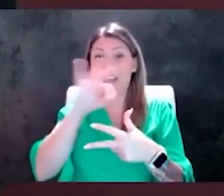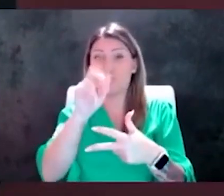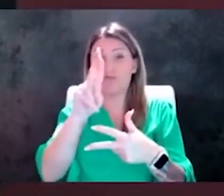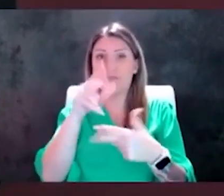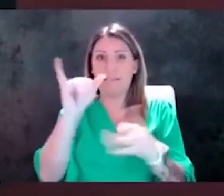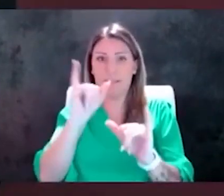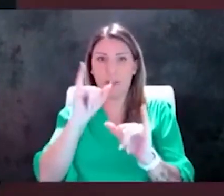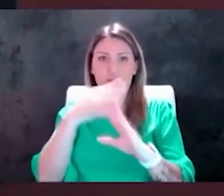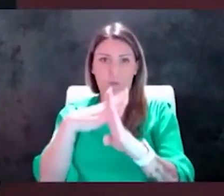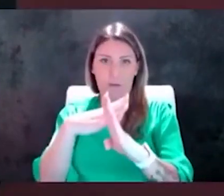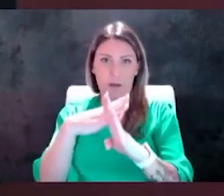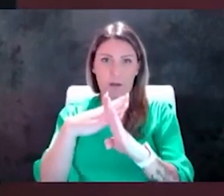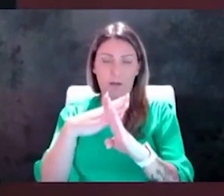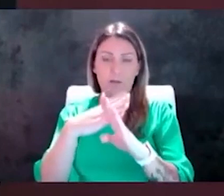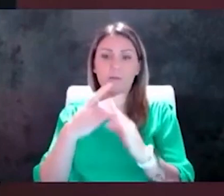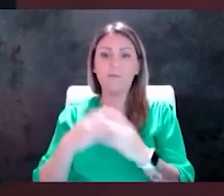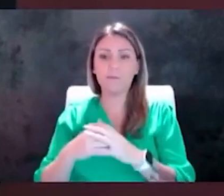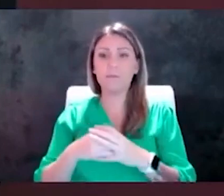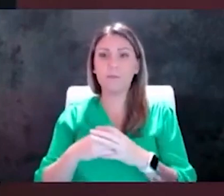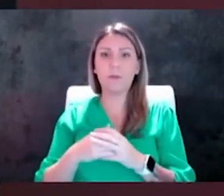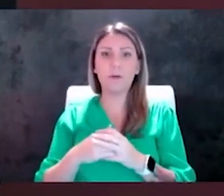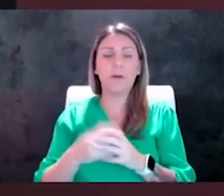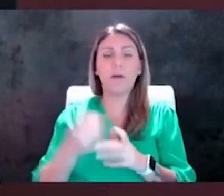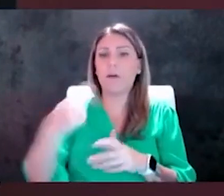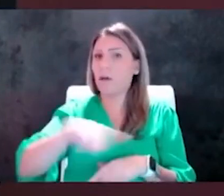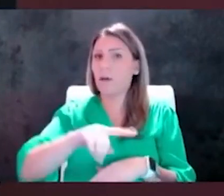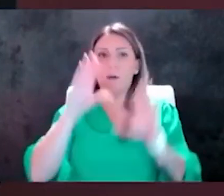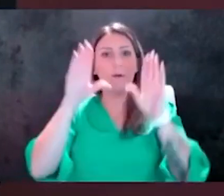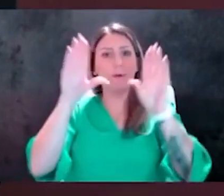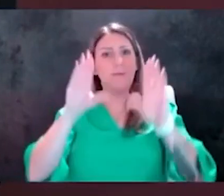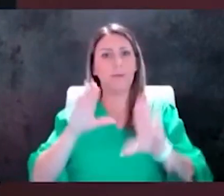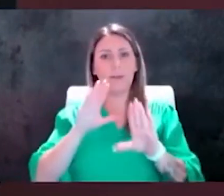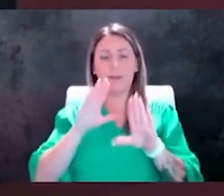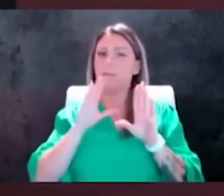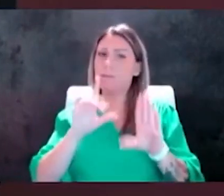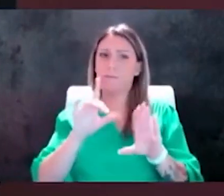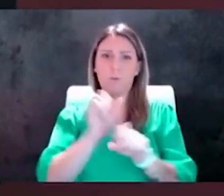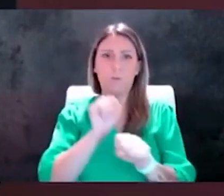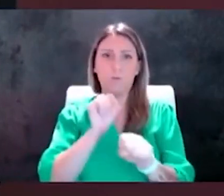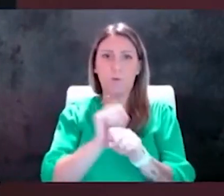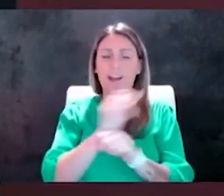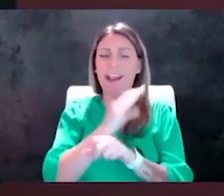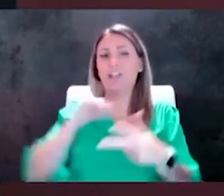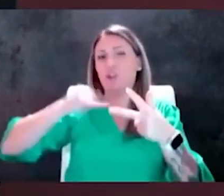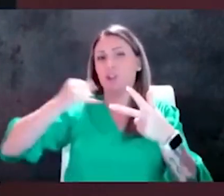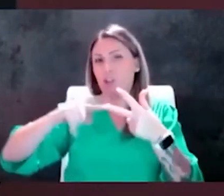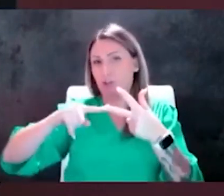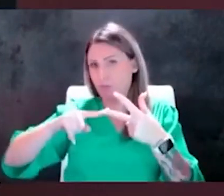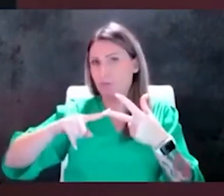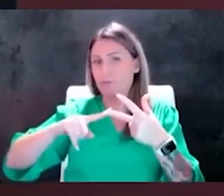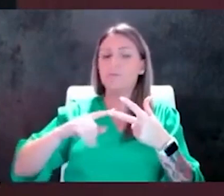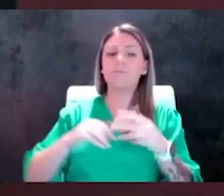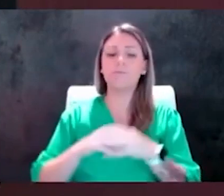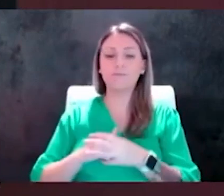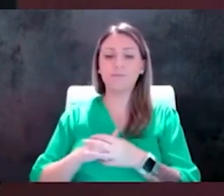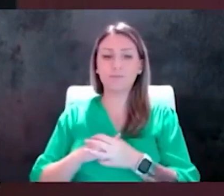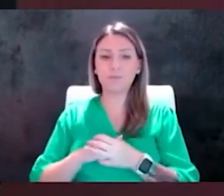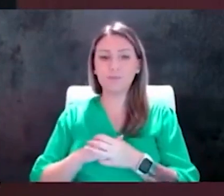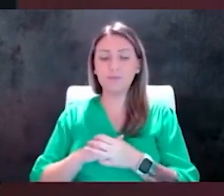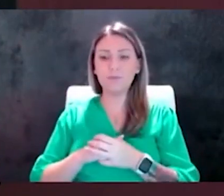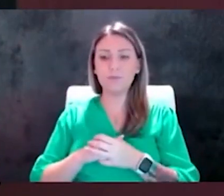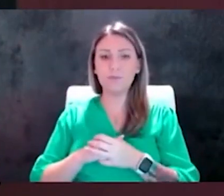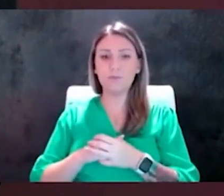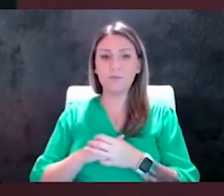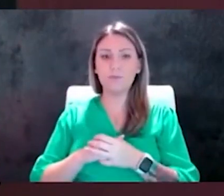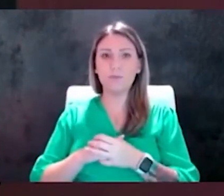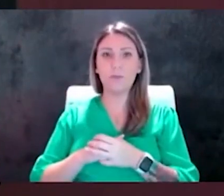So they do a great job of that, and J&J as well. I should have left that out. What the booster is really doing